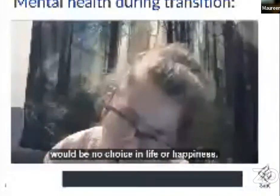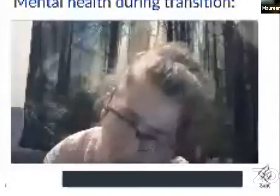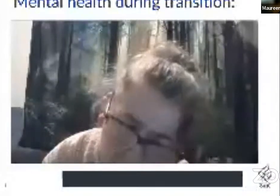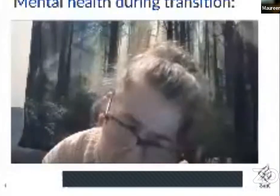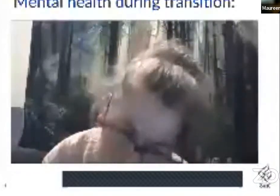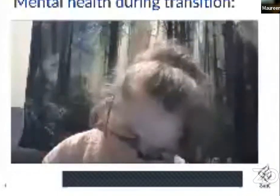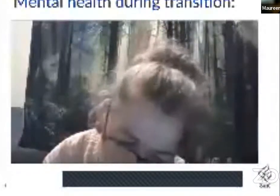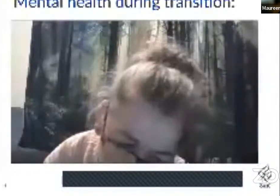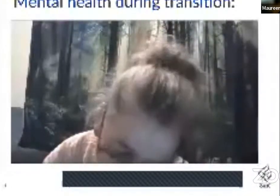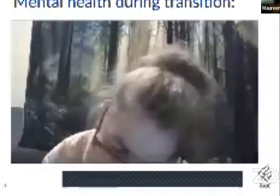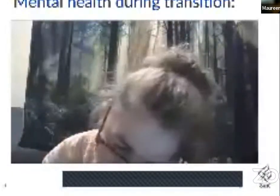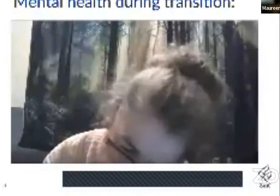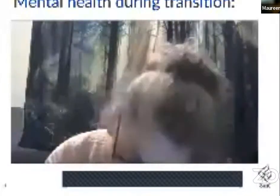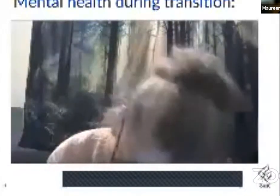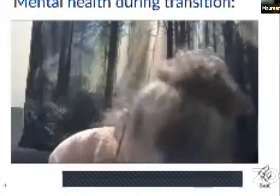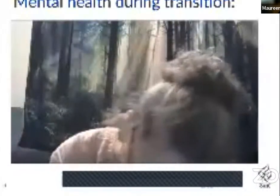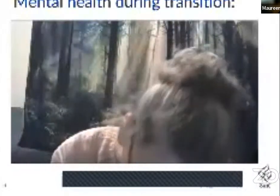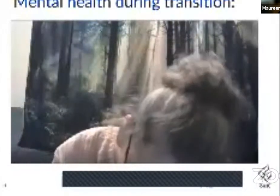happiness.